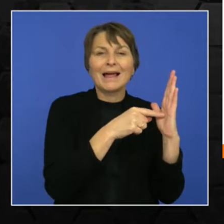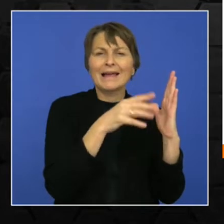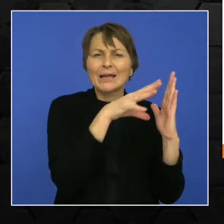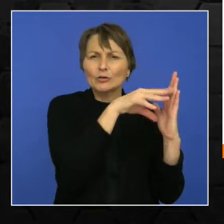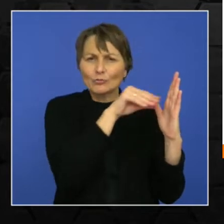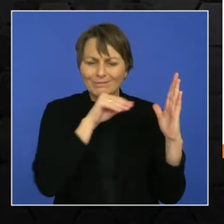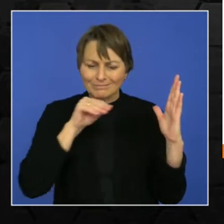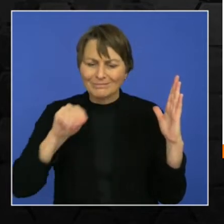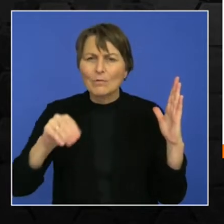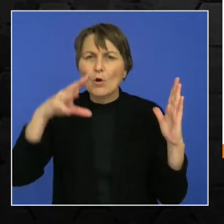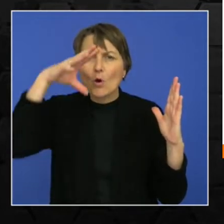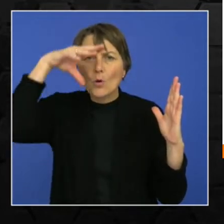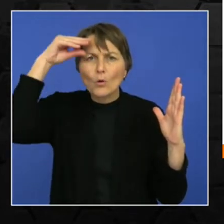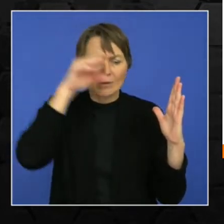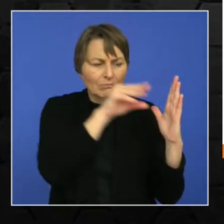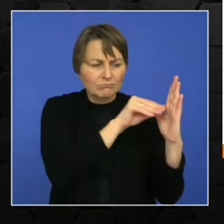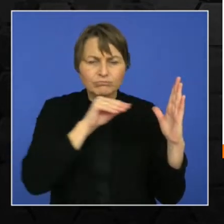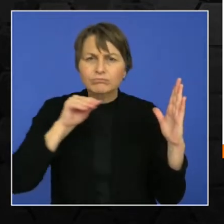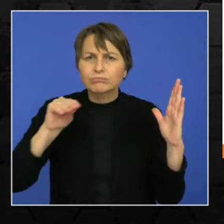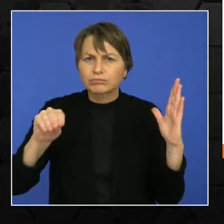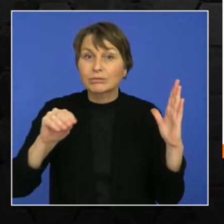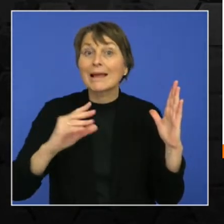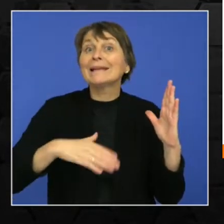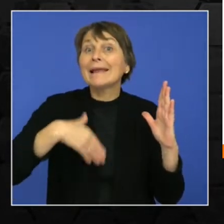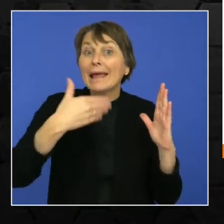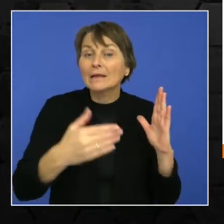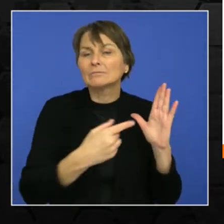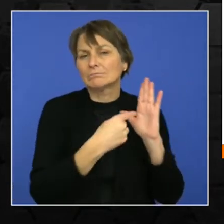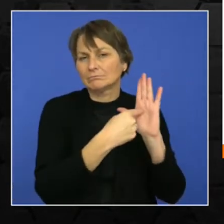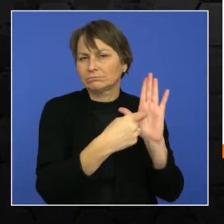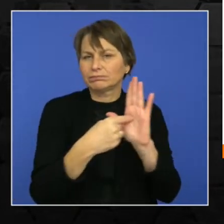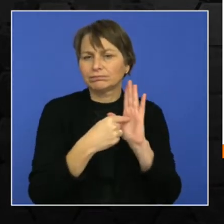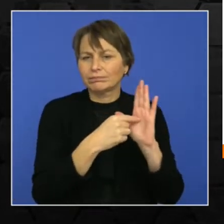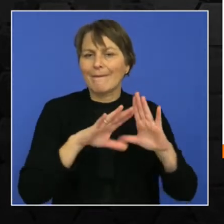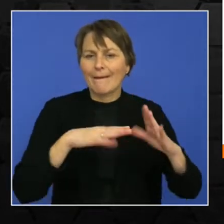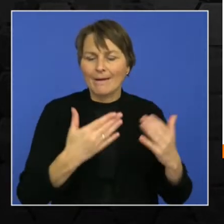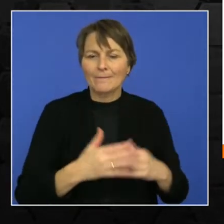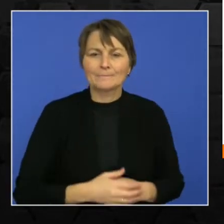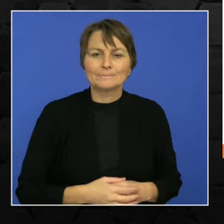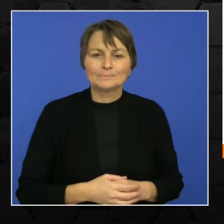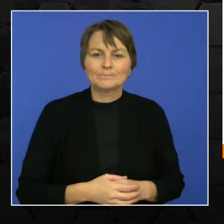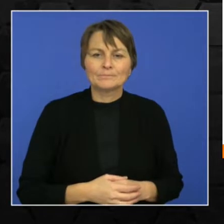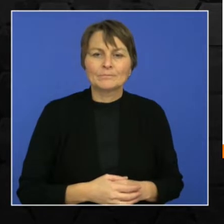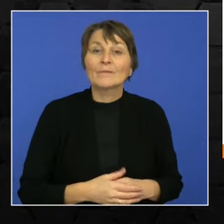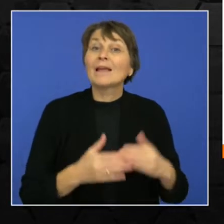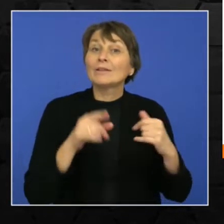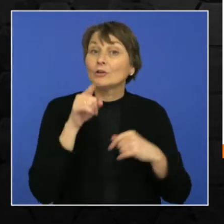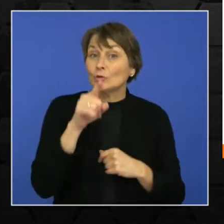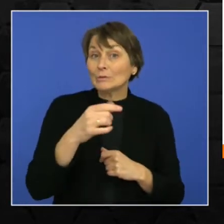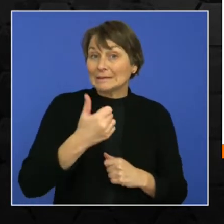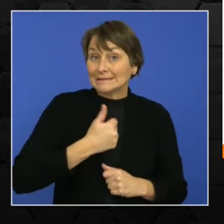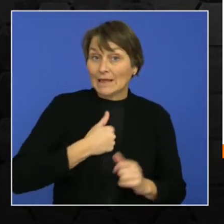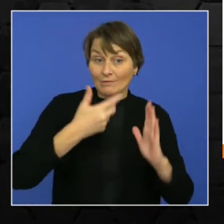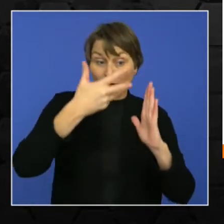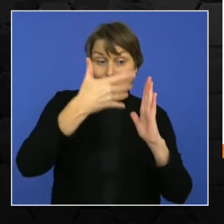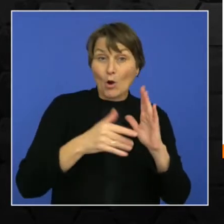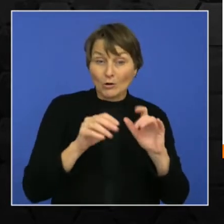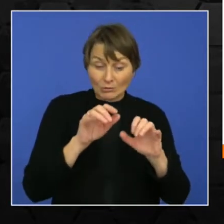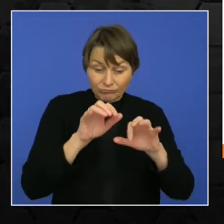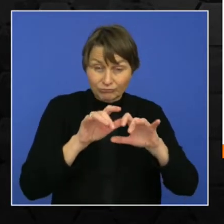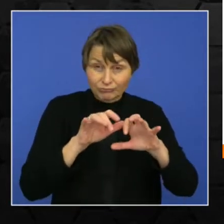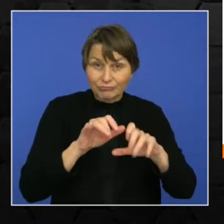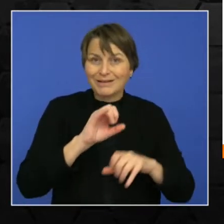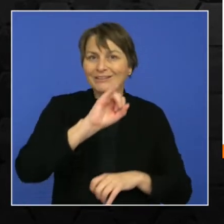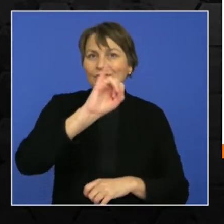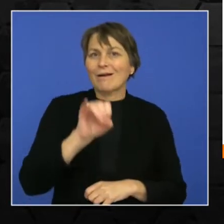demonstration also. So and how you can also write the model in JavaScript. Like many people thought that we only write the machine learning model in Python,